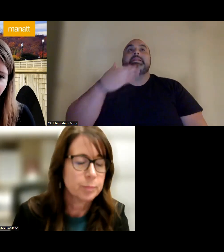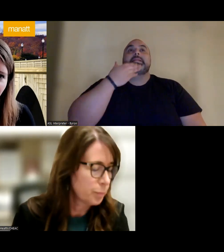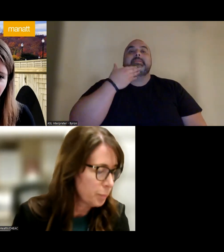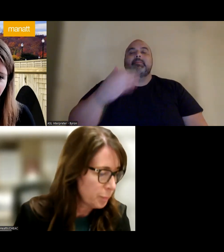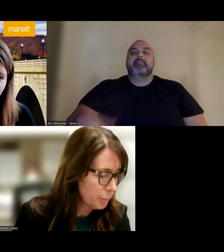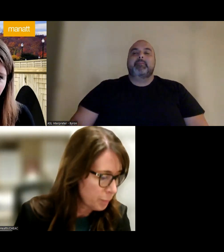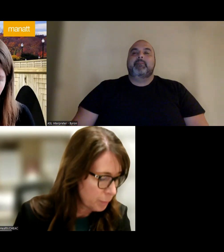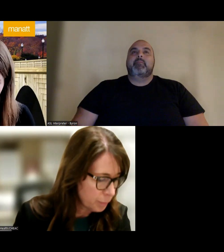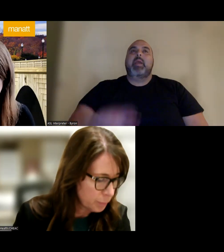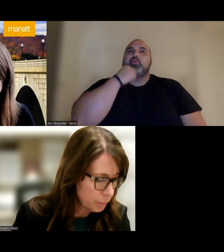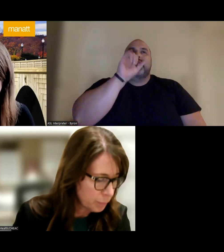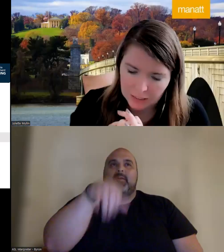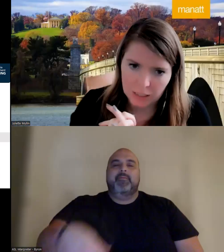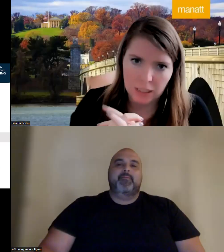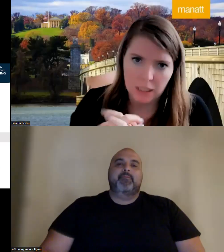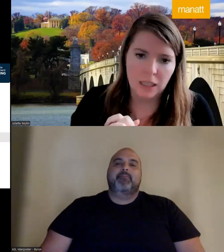I appreciate that.